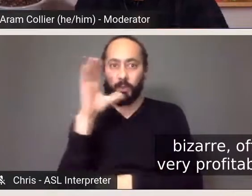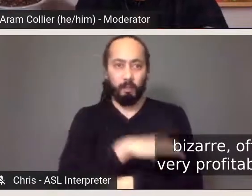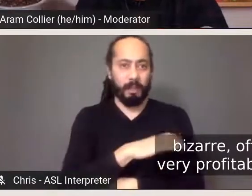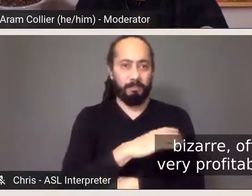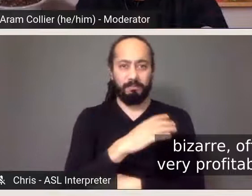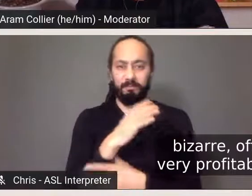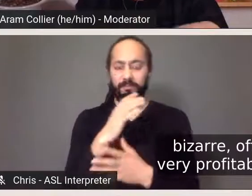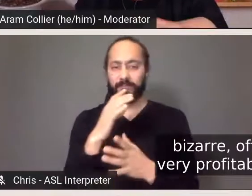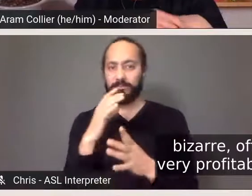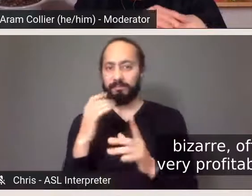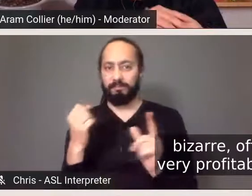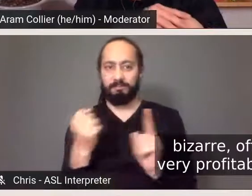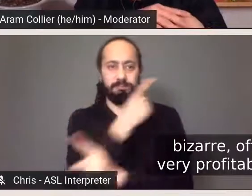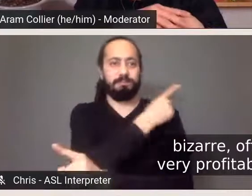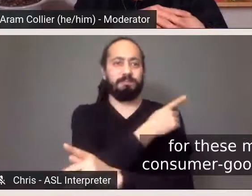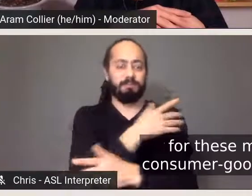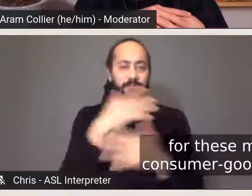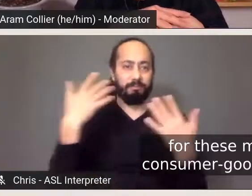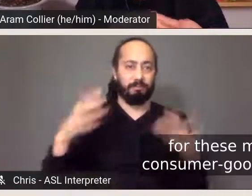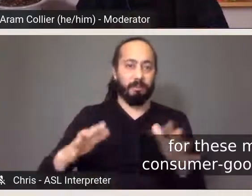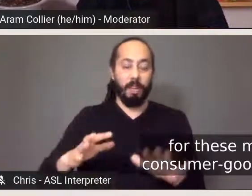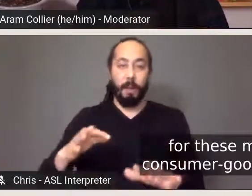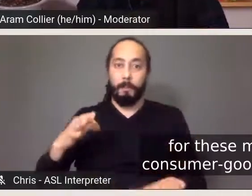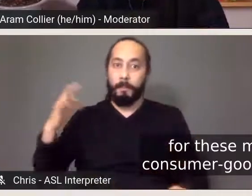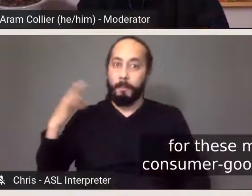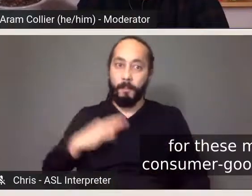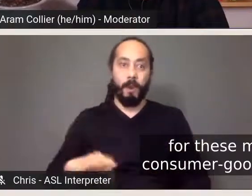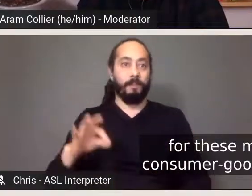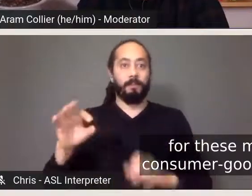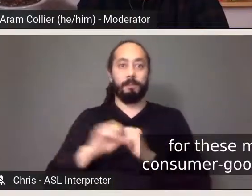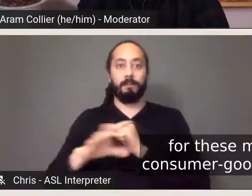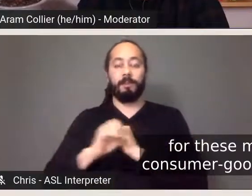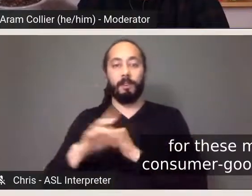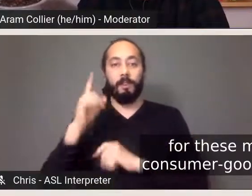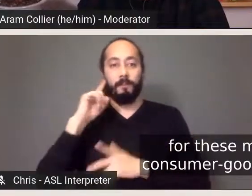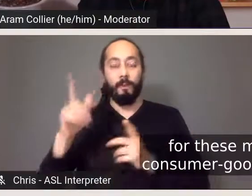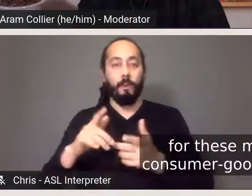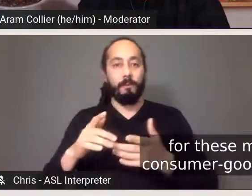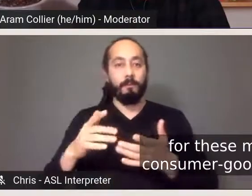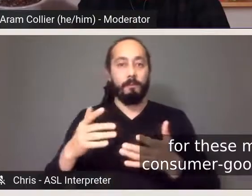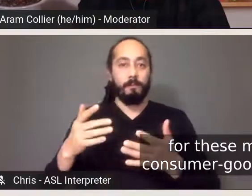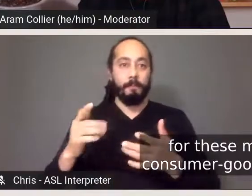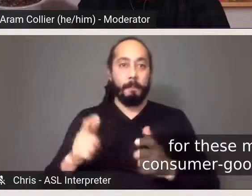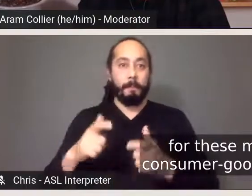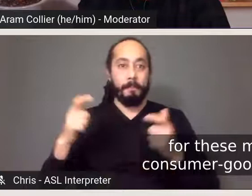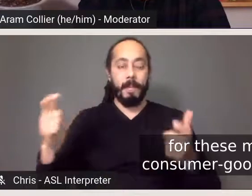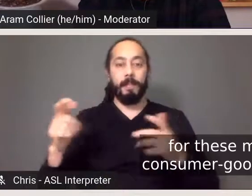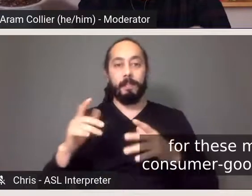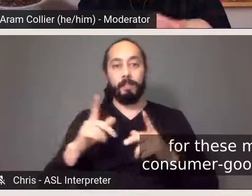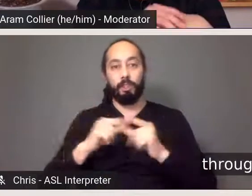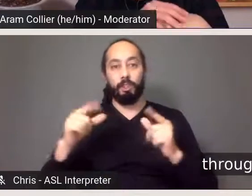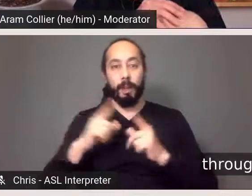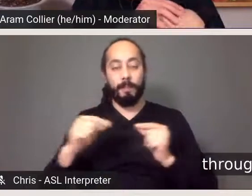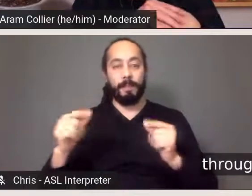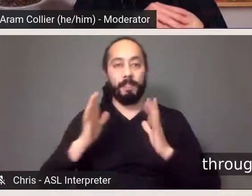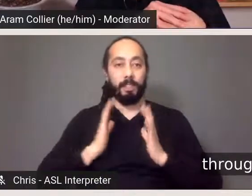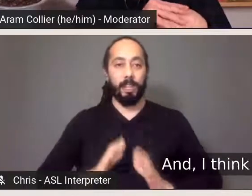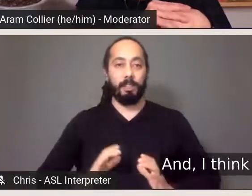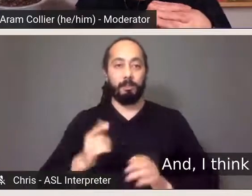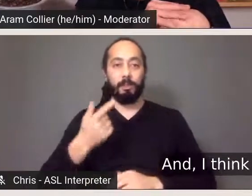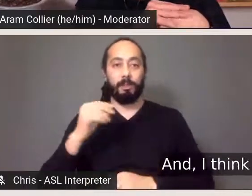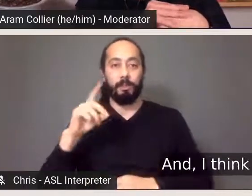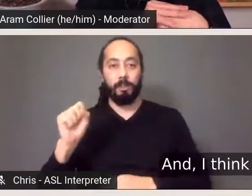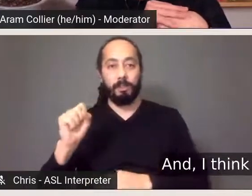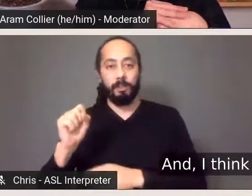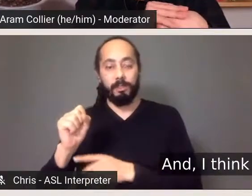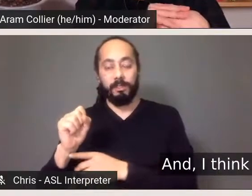and very profitable commercials for these major Japanese consumer goods manufacturers through Dentsu.